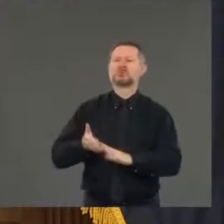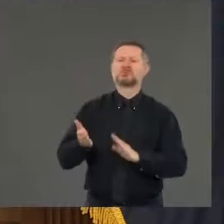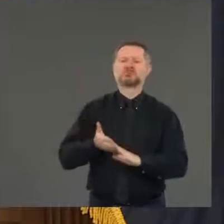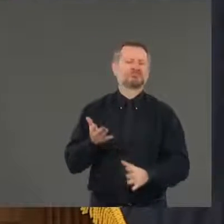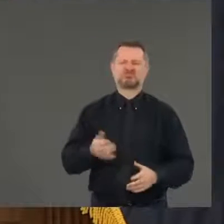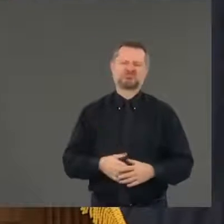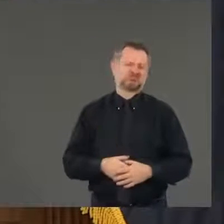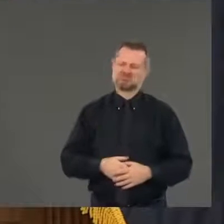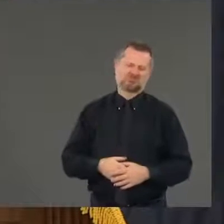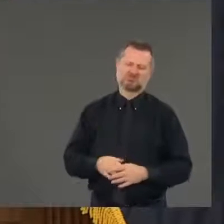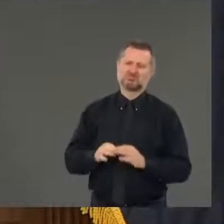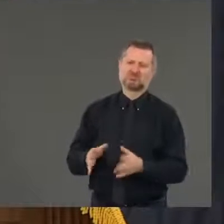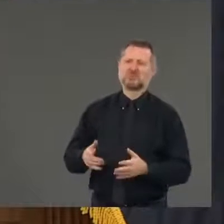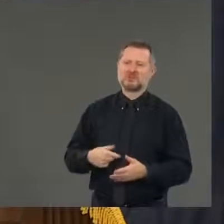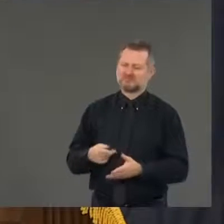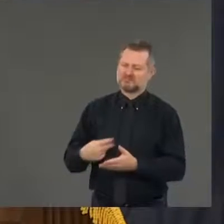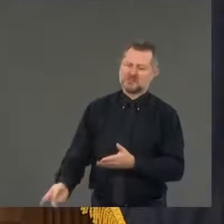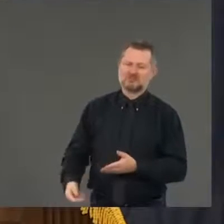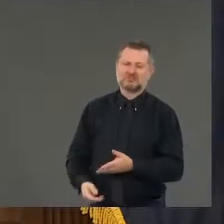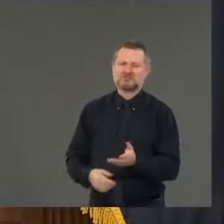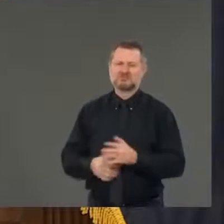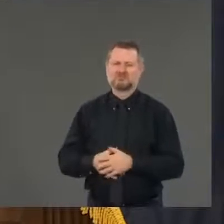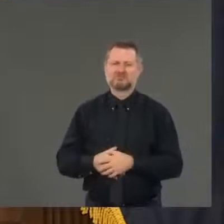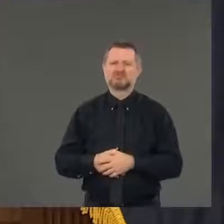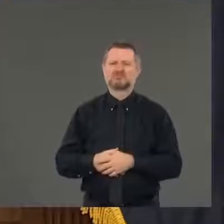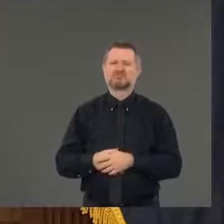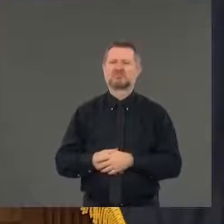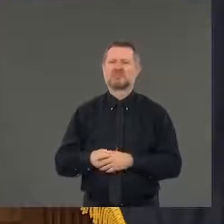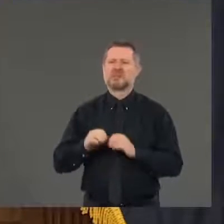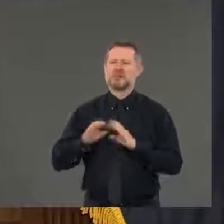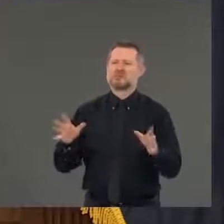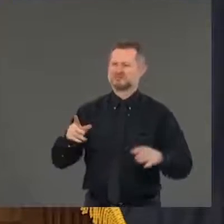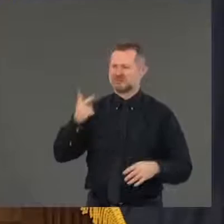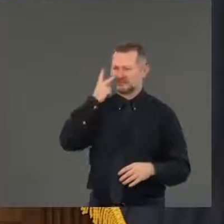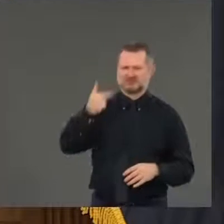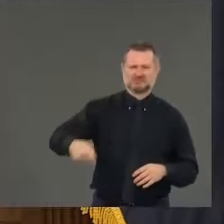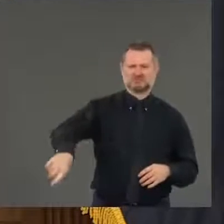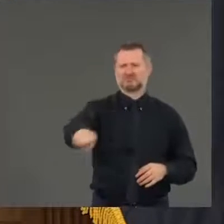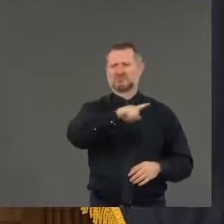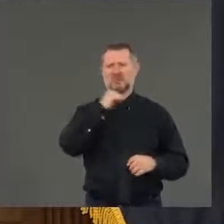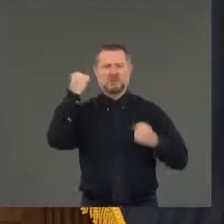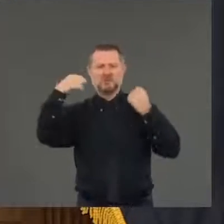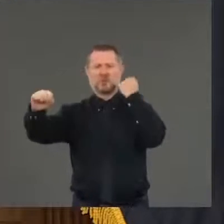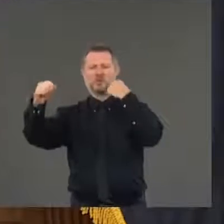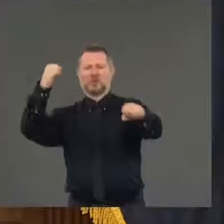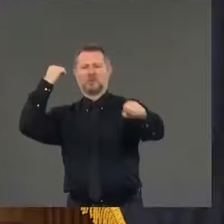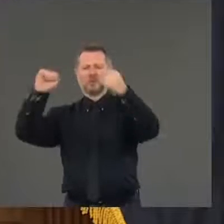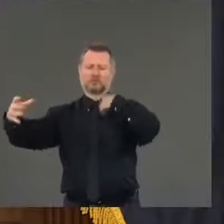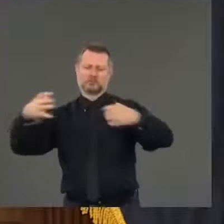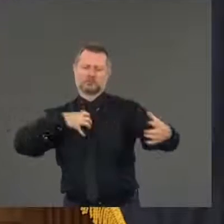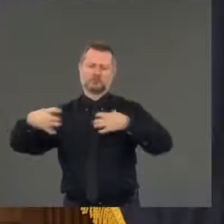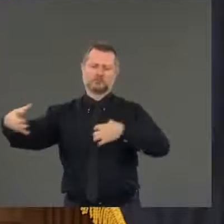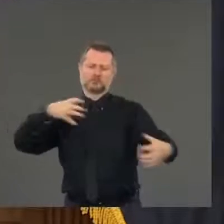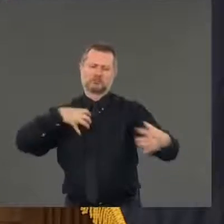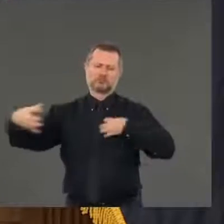work. And they've said that clearly, and the way they have said